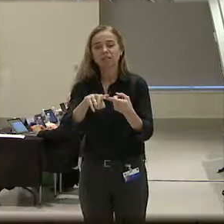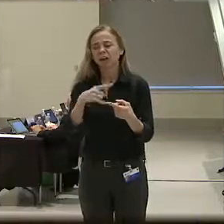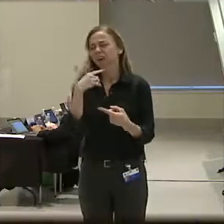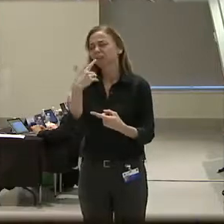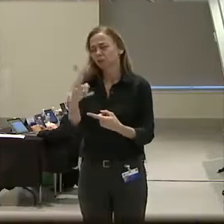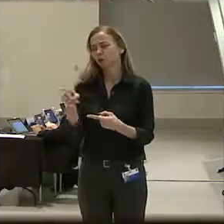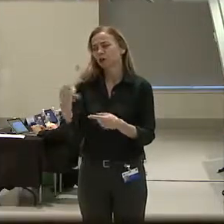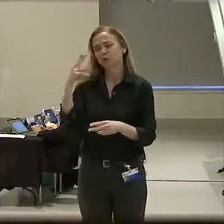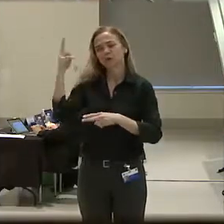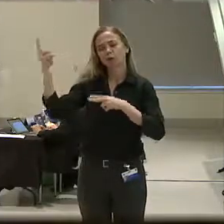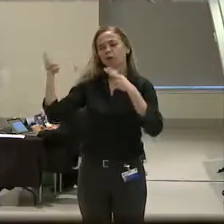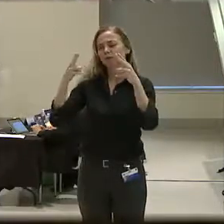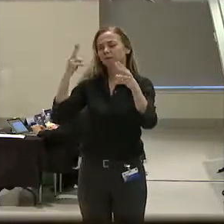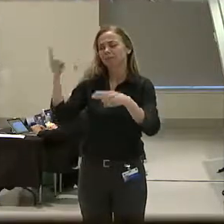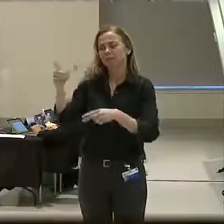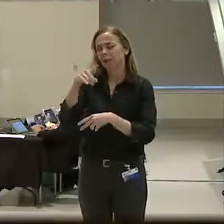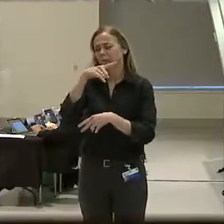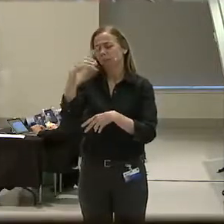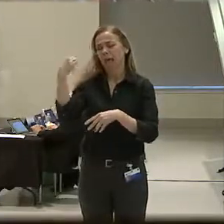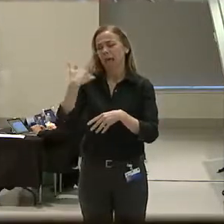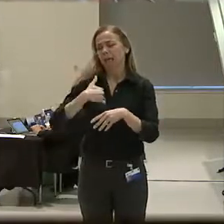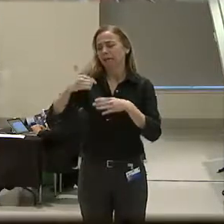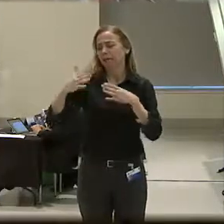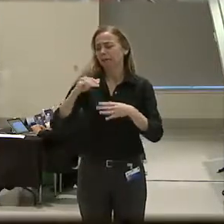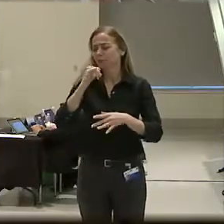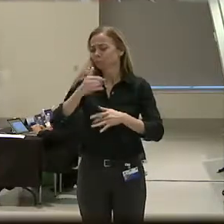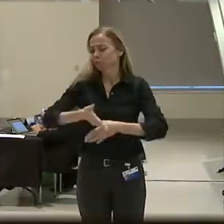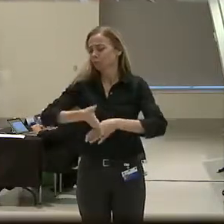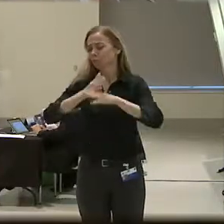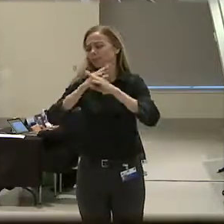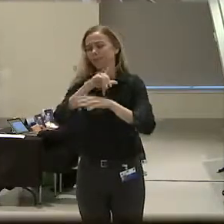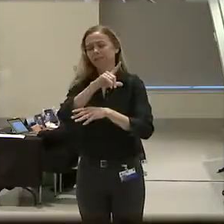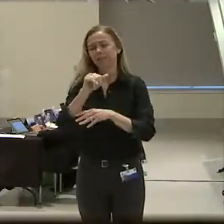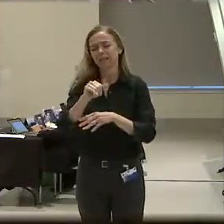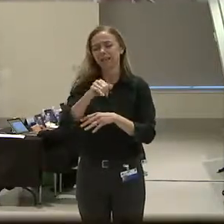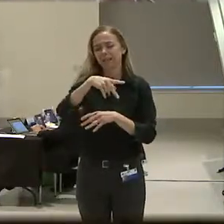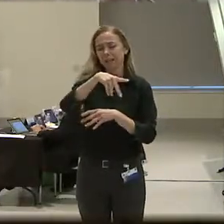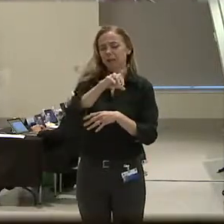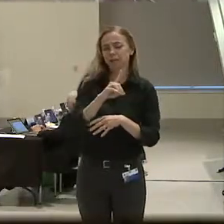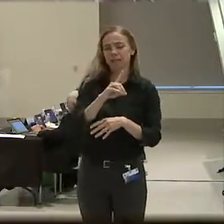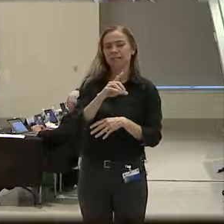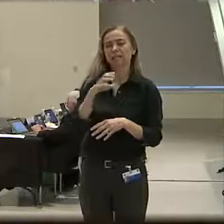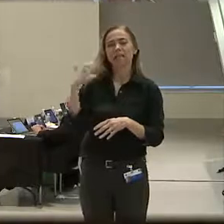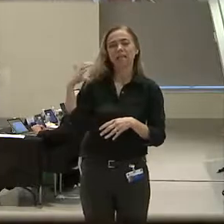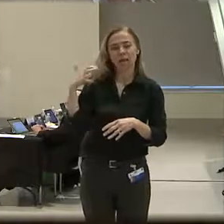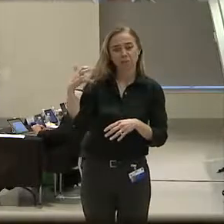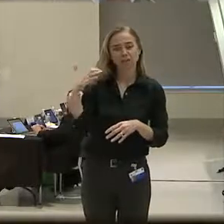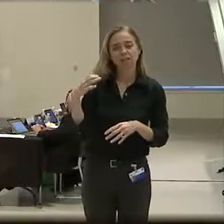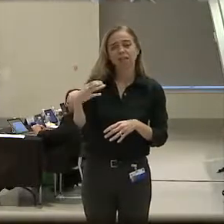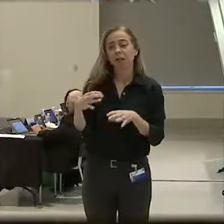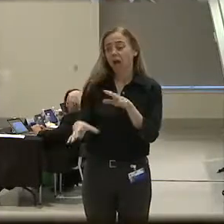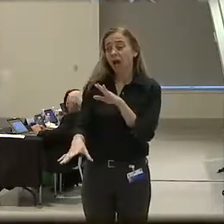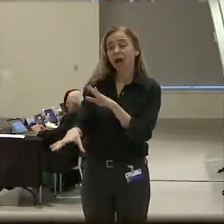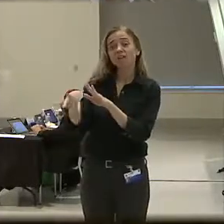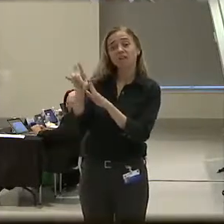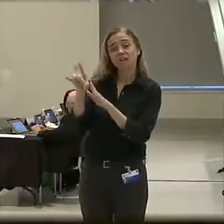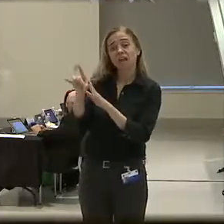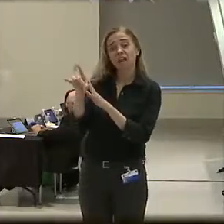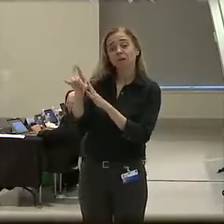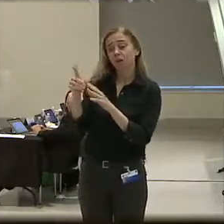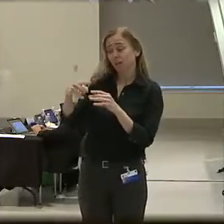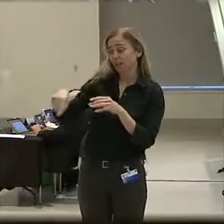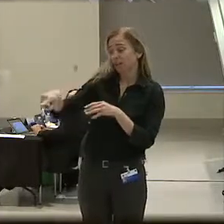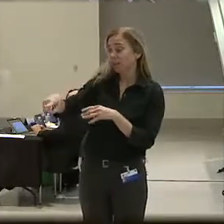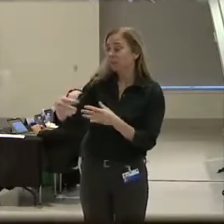was hallucinating because black gangsters don't protect LAPD captains. Well, I went and found the Blood Bounty Hunters. I